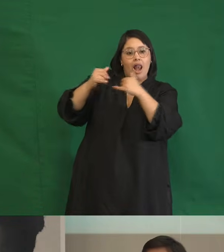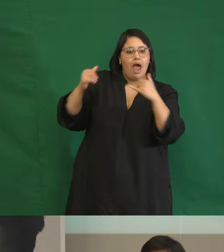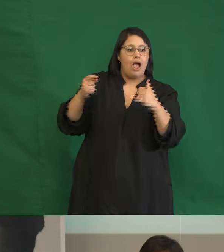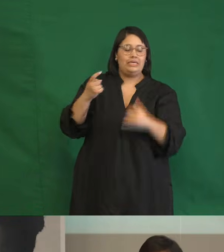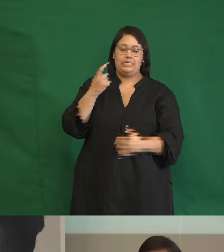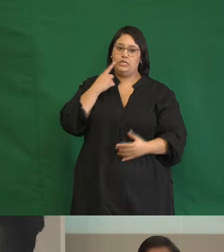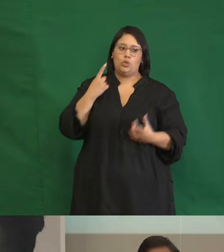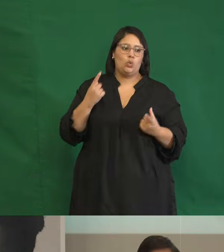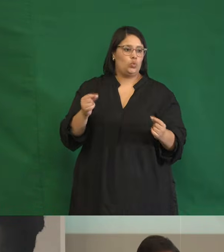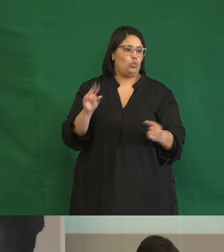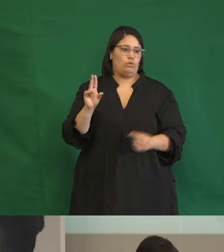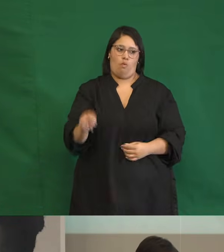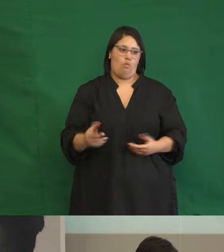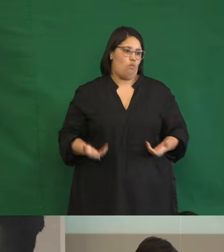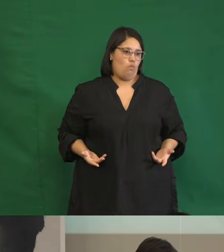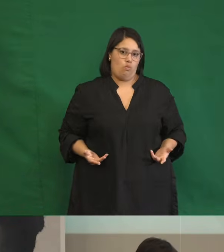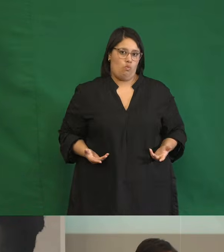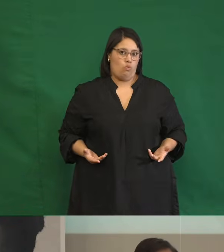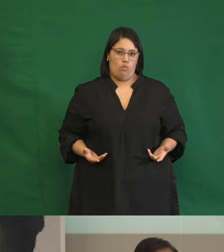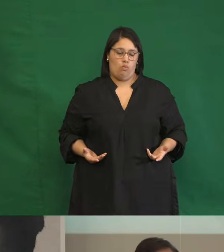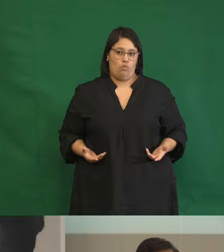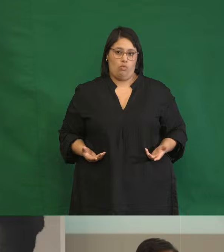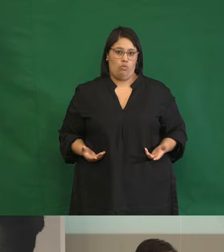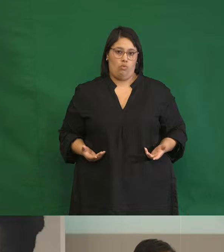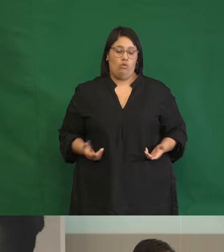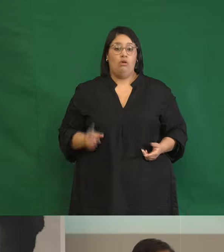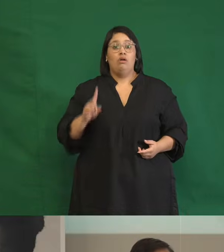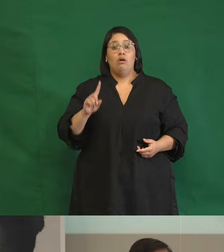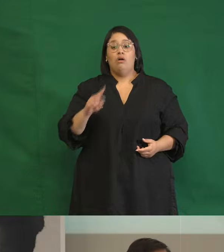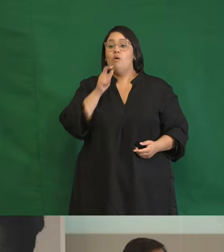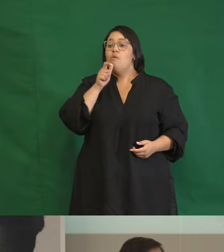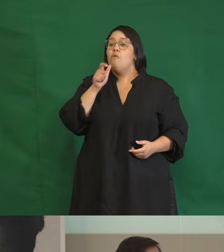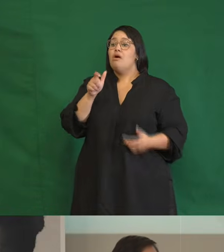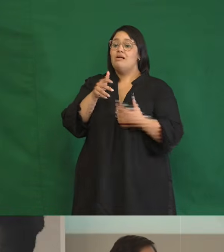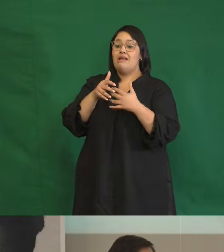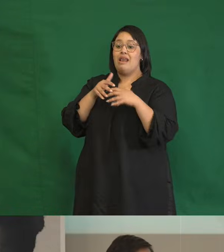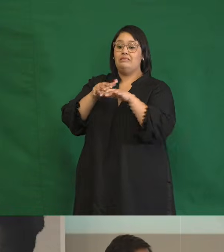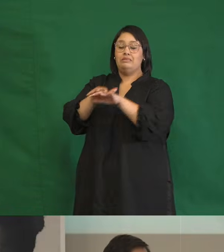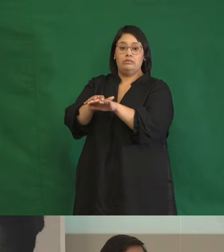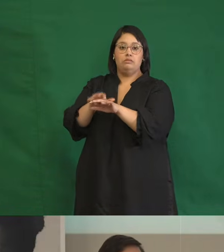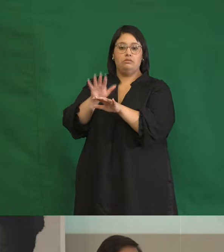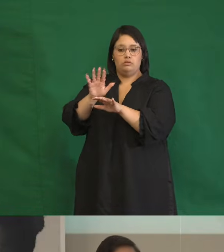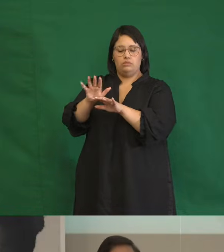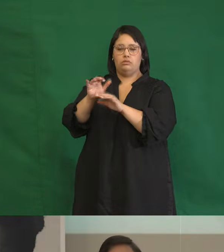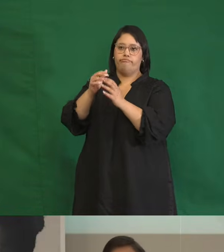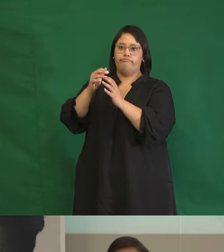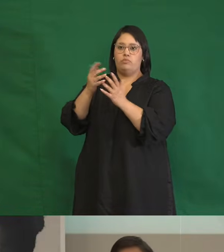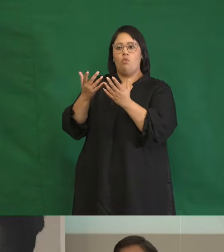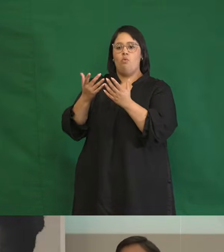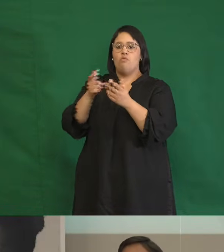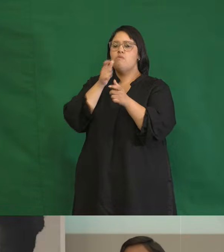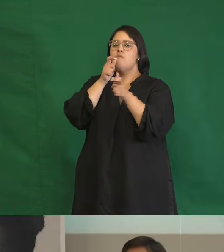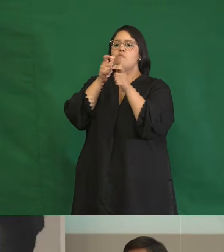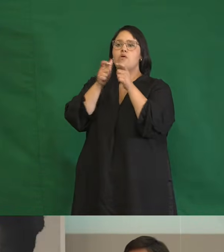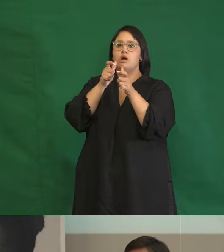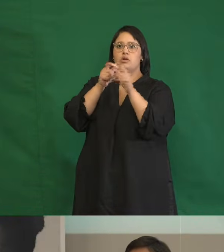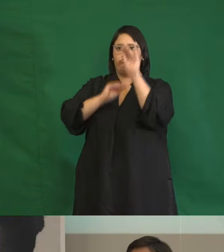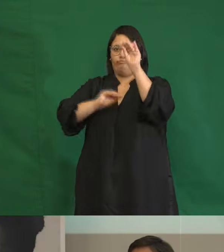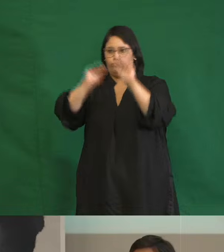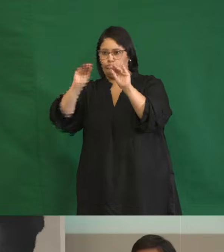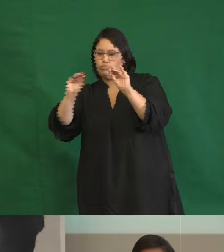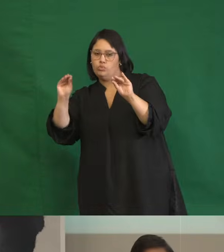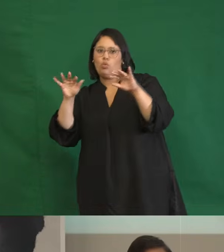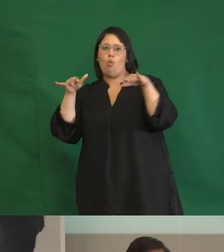easy feat in itself. But a WordNet, rather than organize the words or the